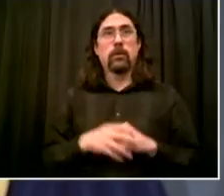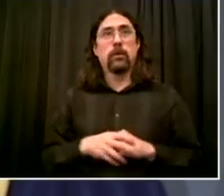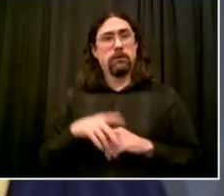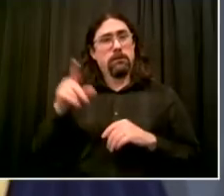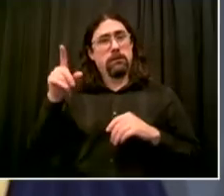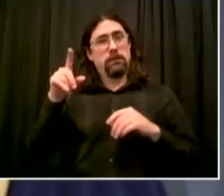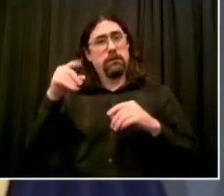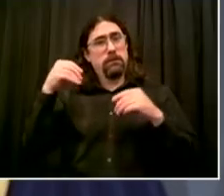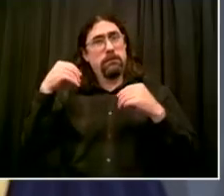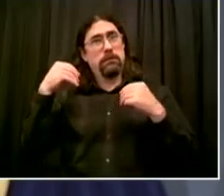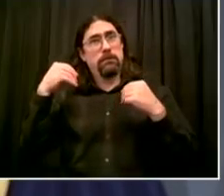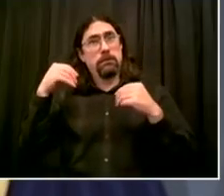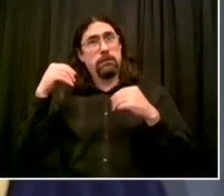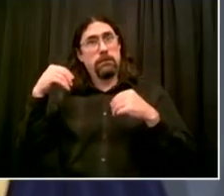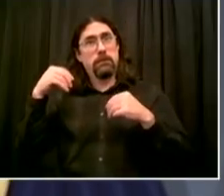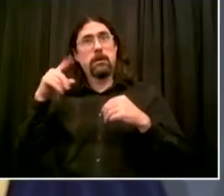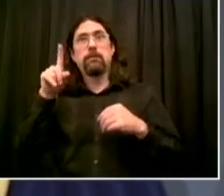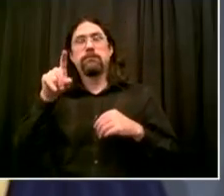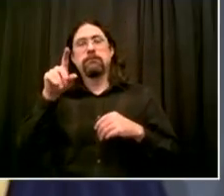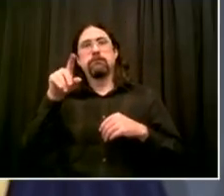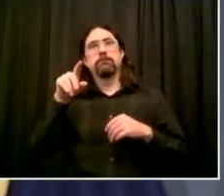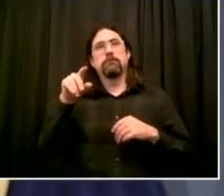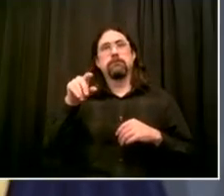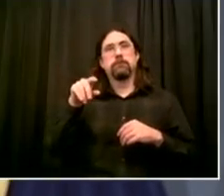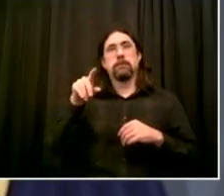there are rules that have to be met. Go ahead.